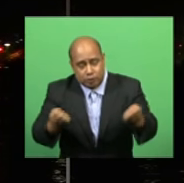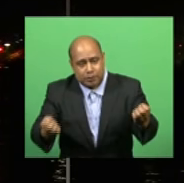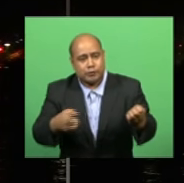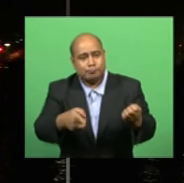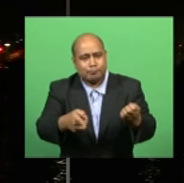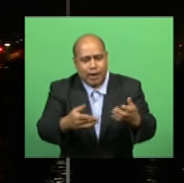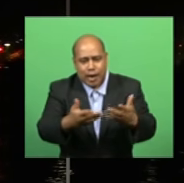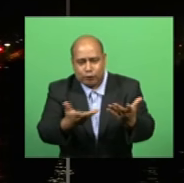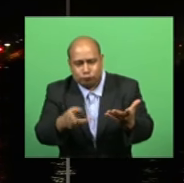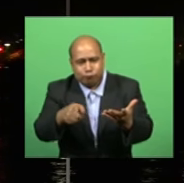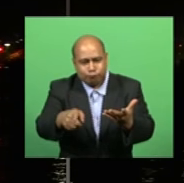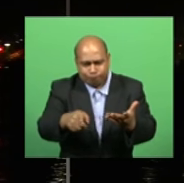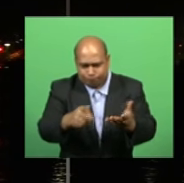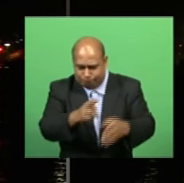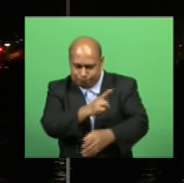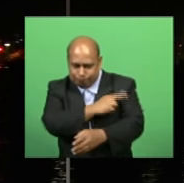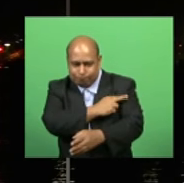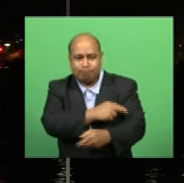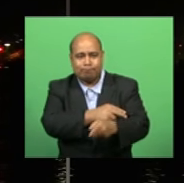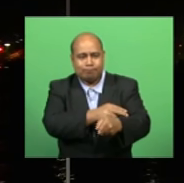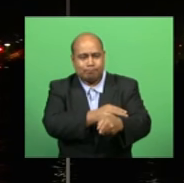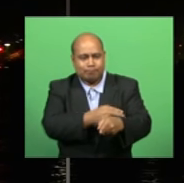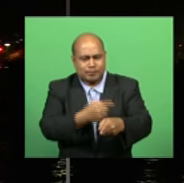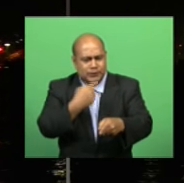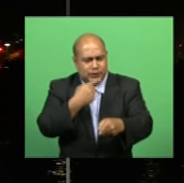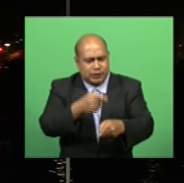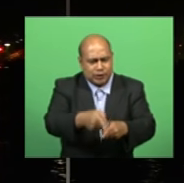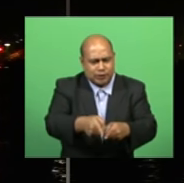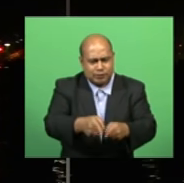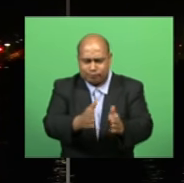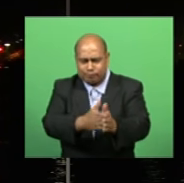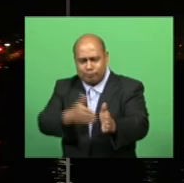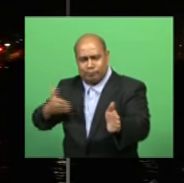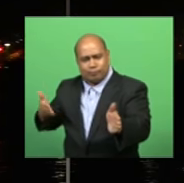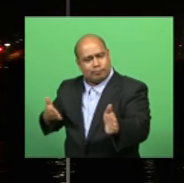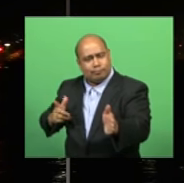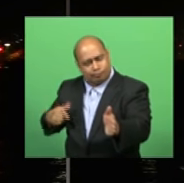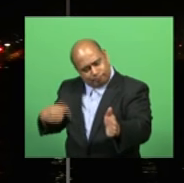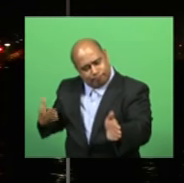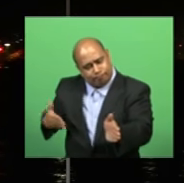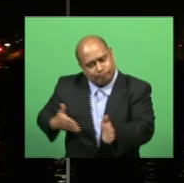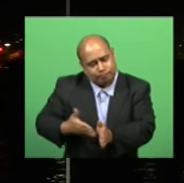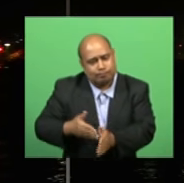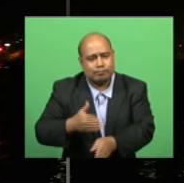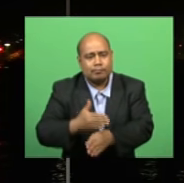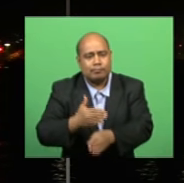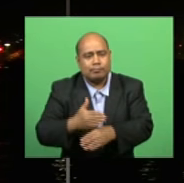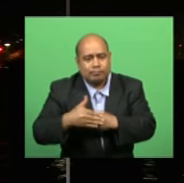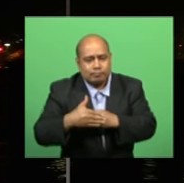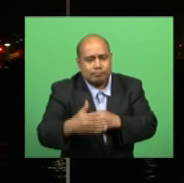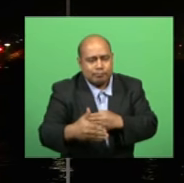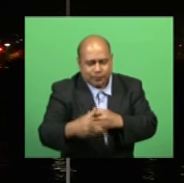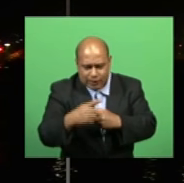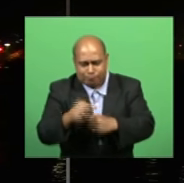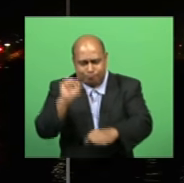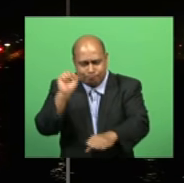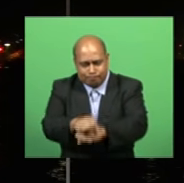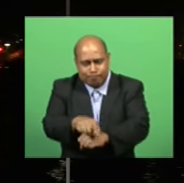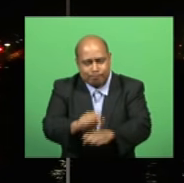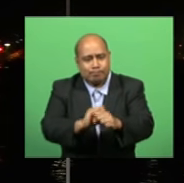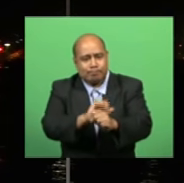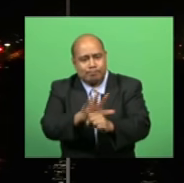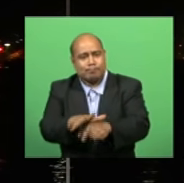minister responsible says they are not lagging behind in the efforts to continue and defuse the killer virus. Koretandulala